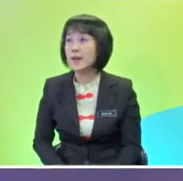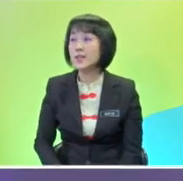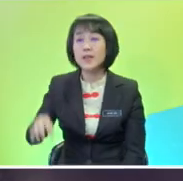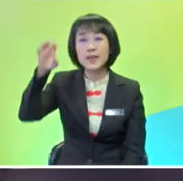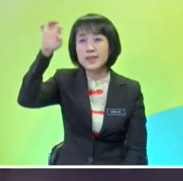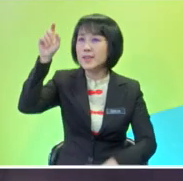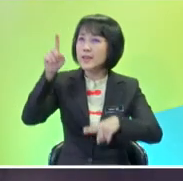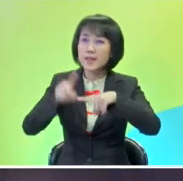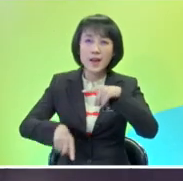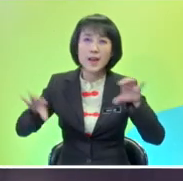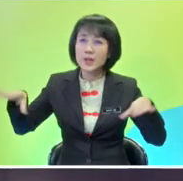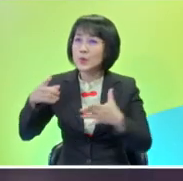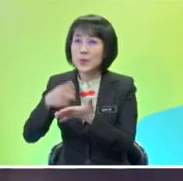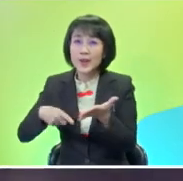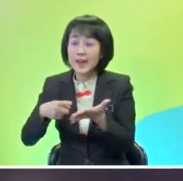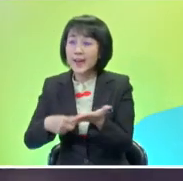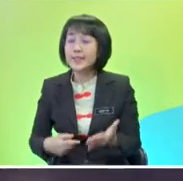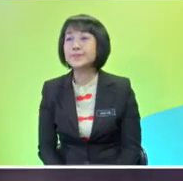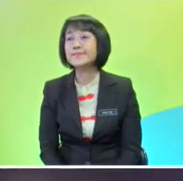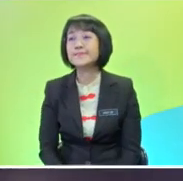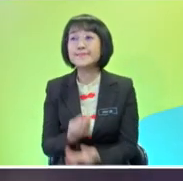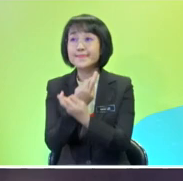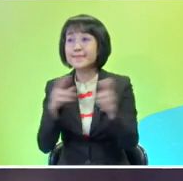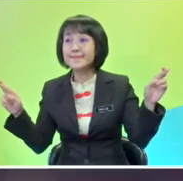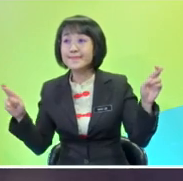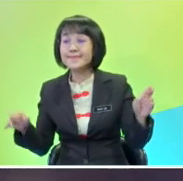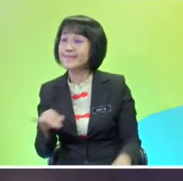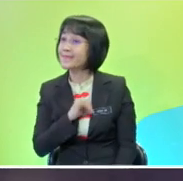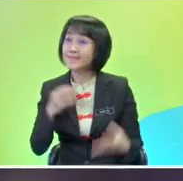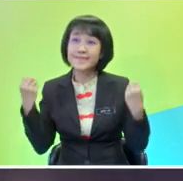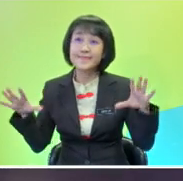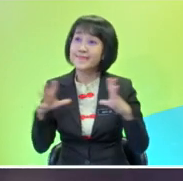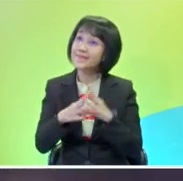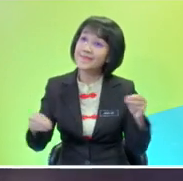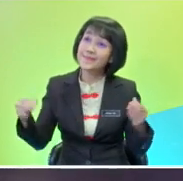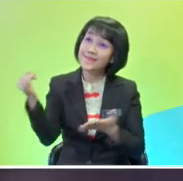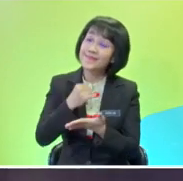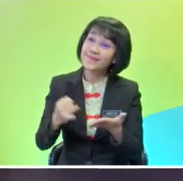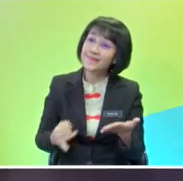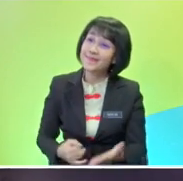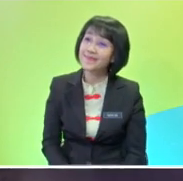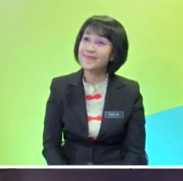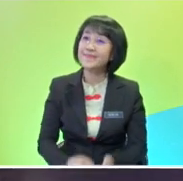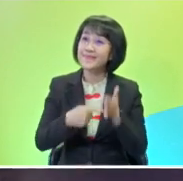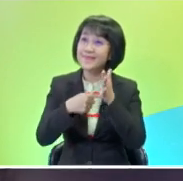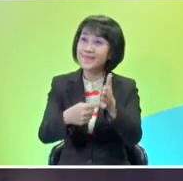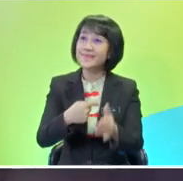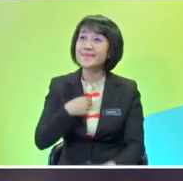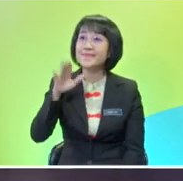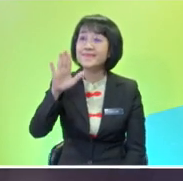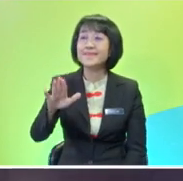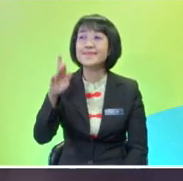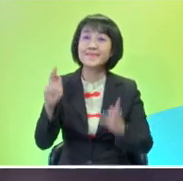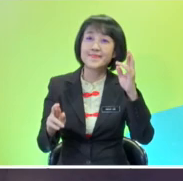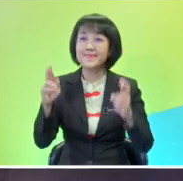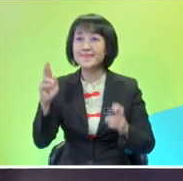right. Is everybody ready with your robot? I'm done. How is everyone? Show me your robot on camera.